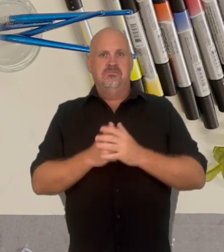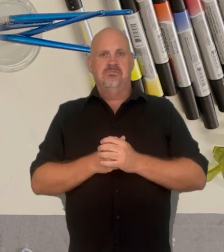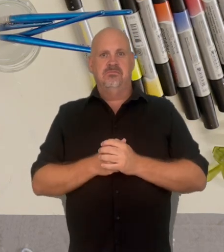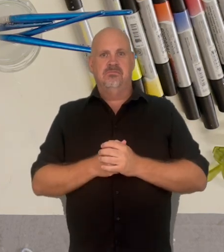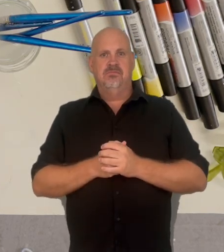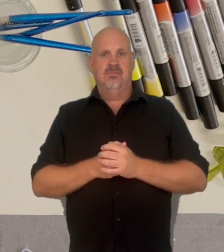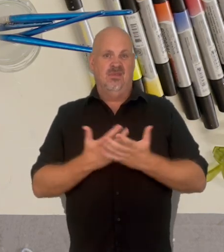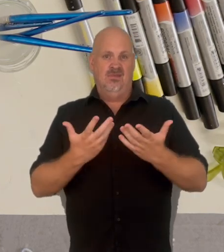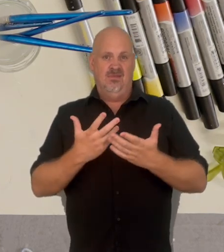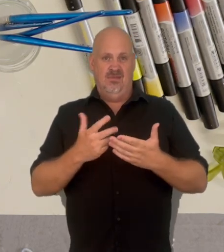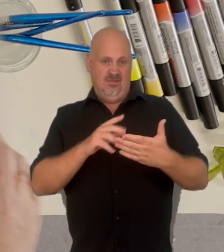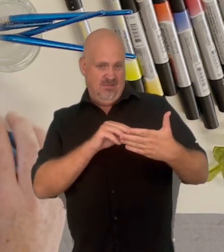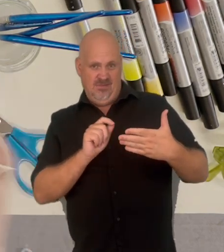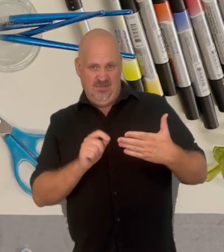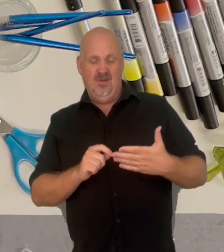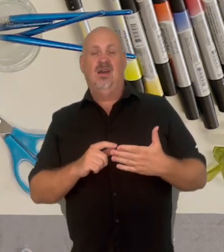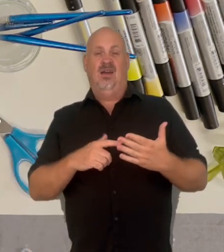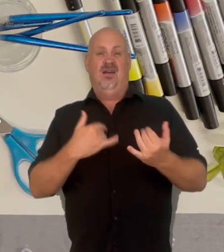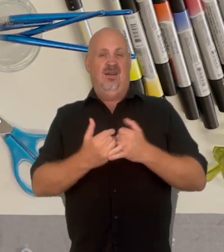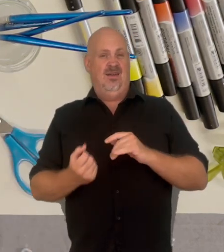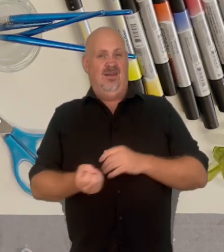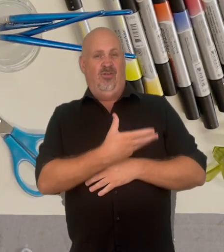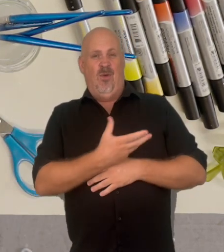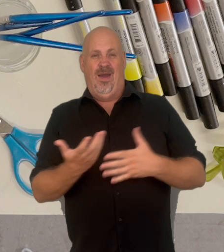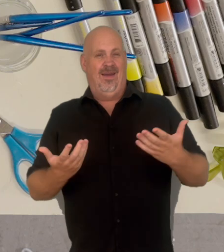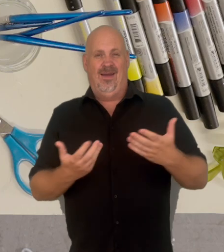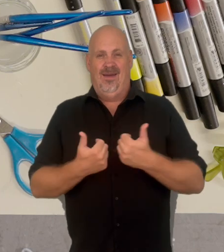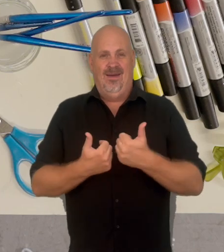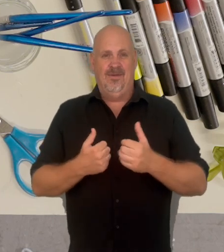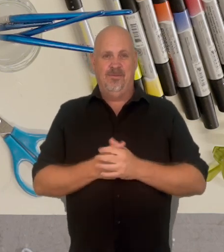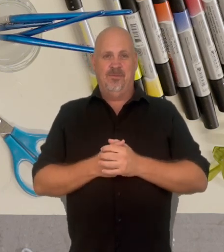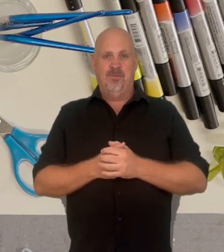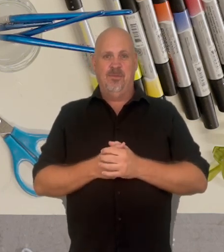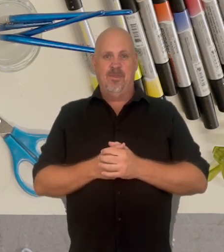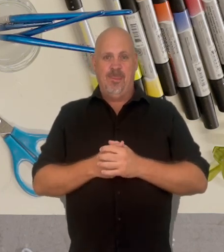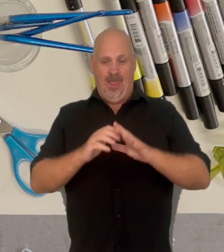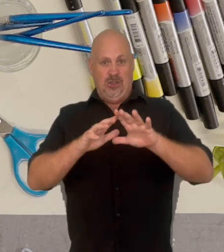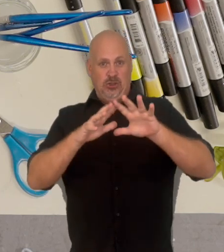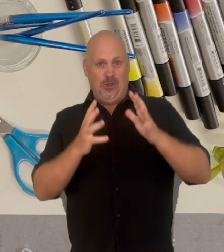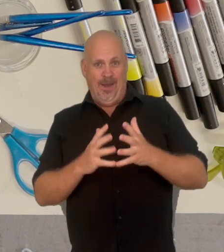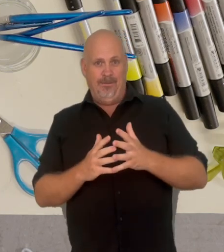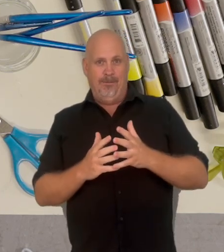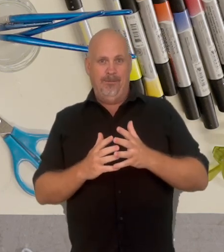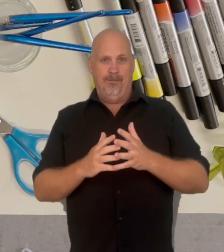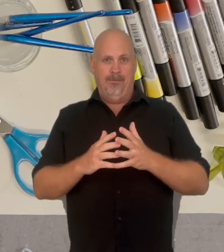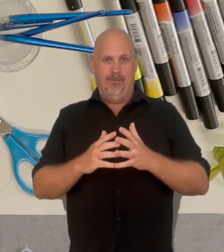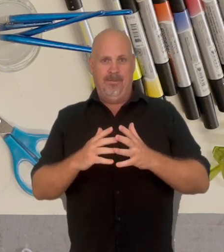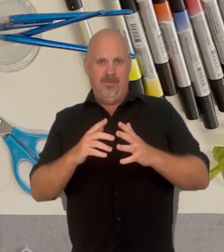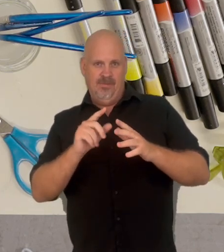quickly, okay? You can also use the shapes, the negative shapes that to draw